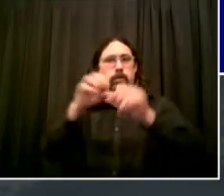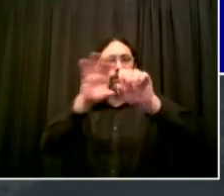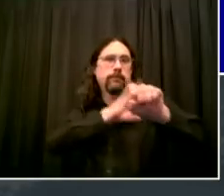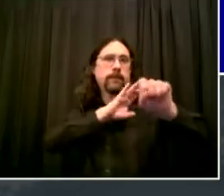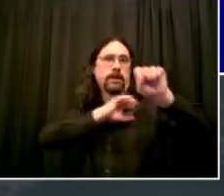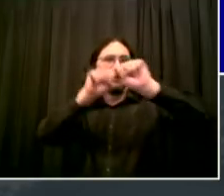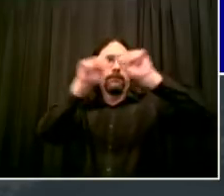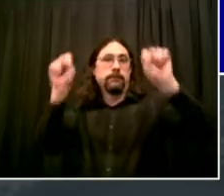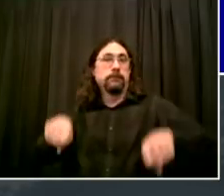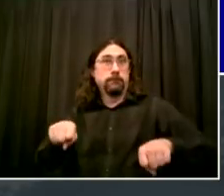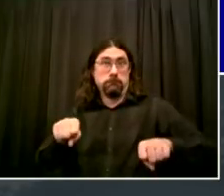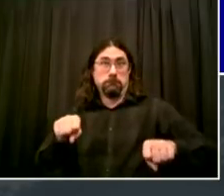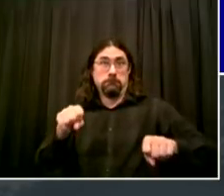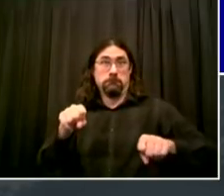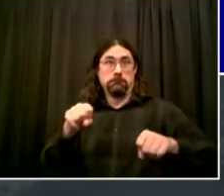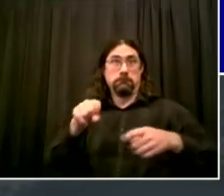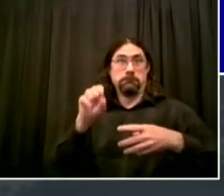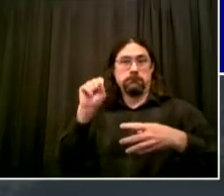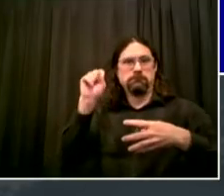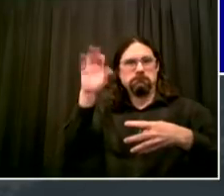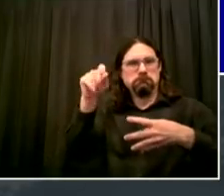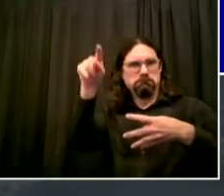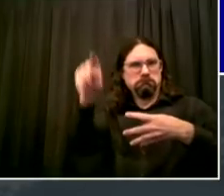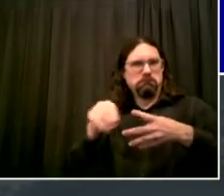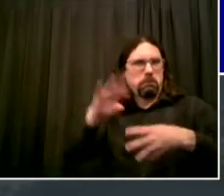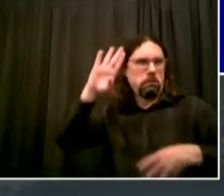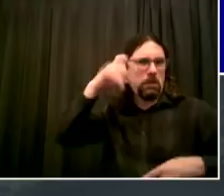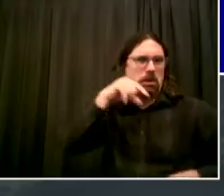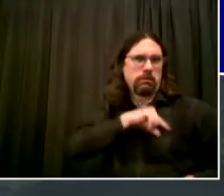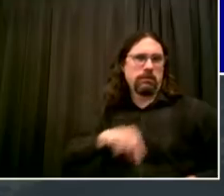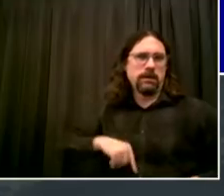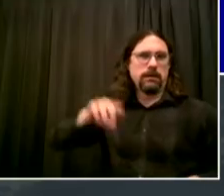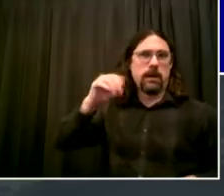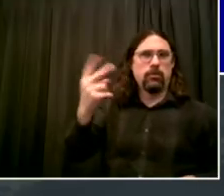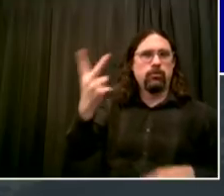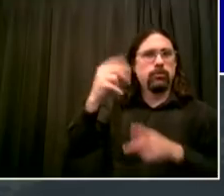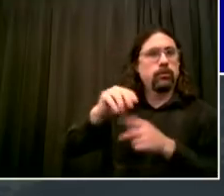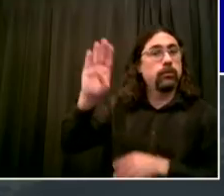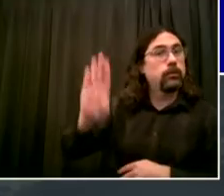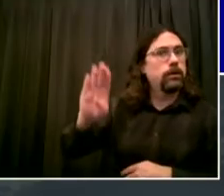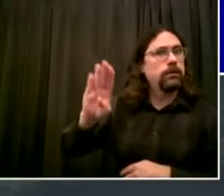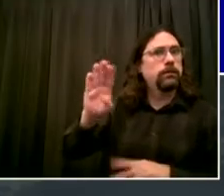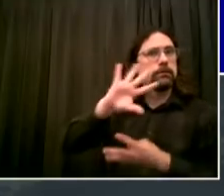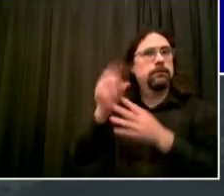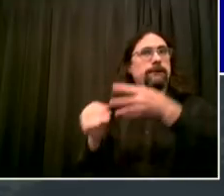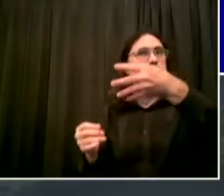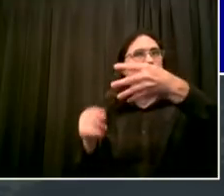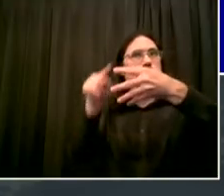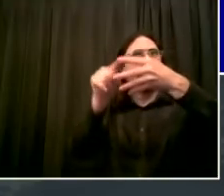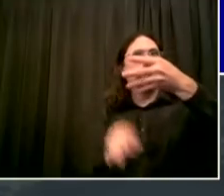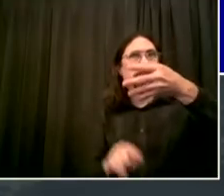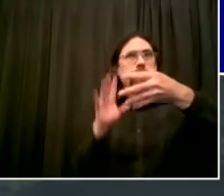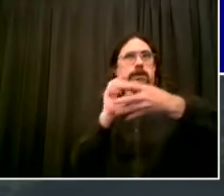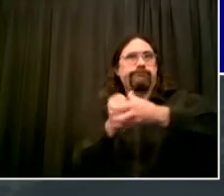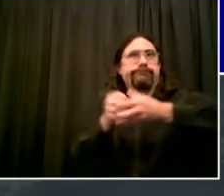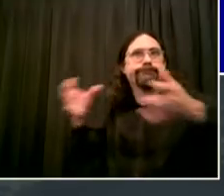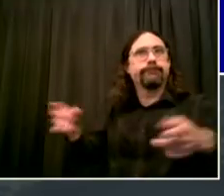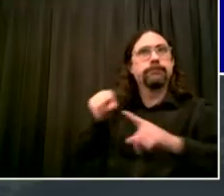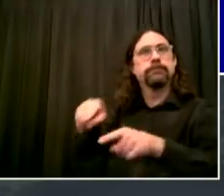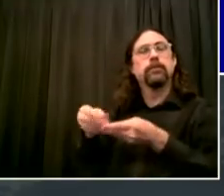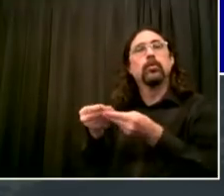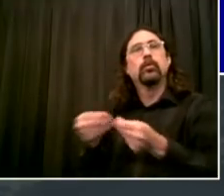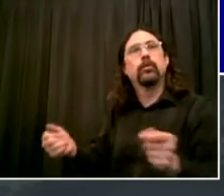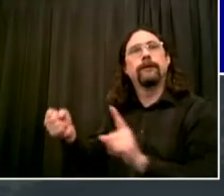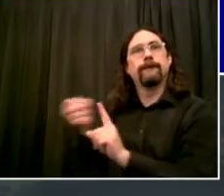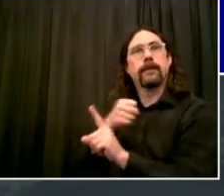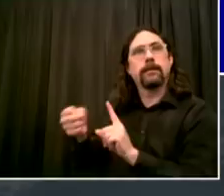movement will now be active in 20 precincts, all 20 precincts with the highest gun violence levels in the city. That means lives